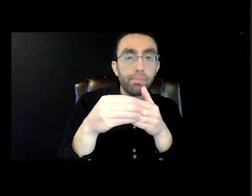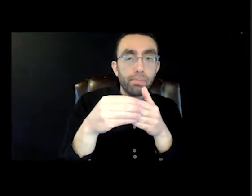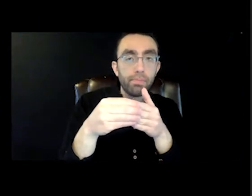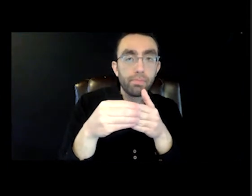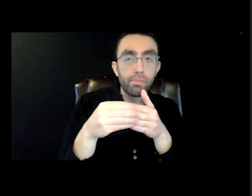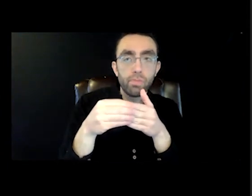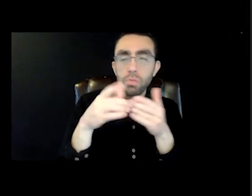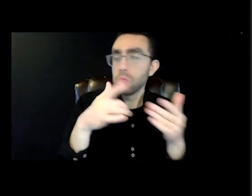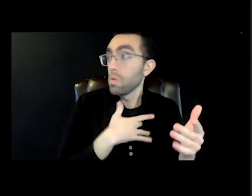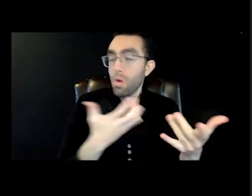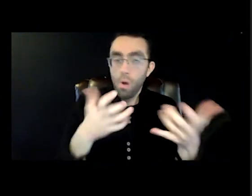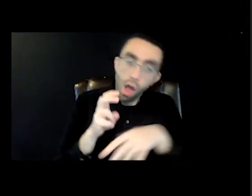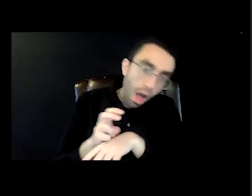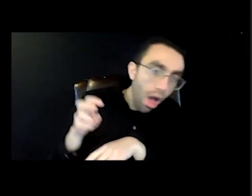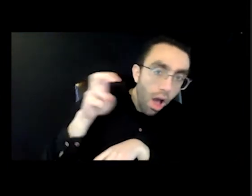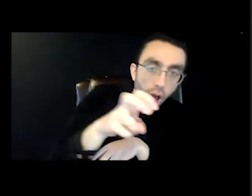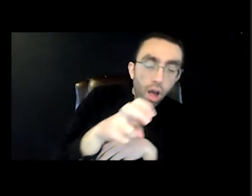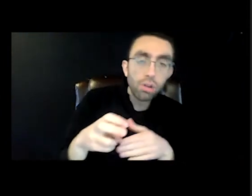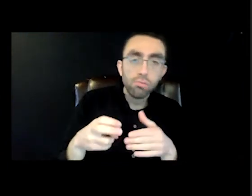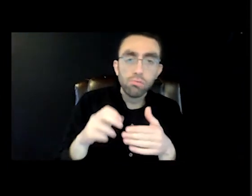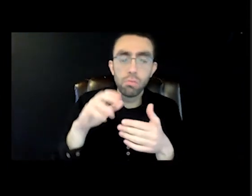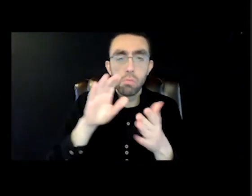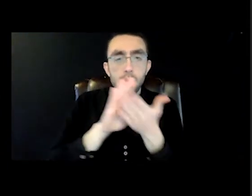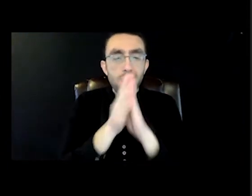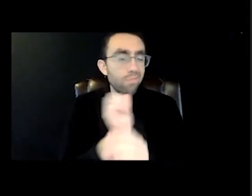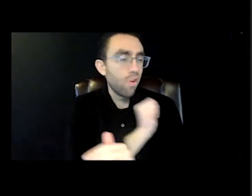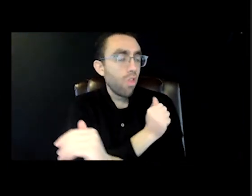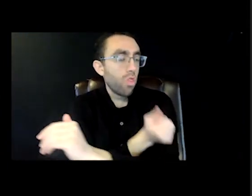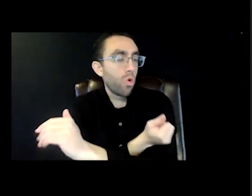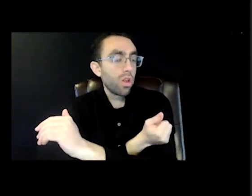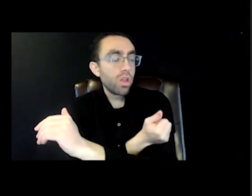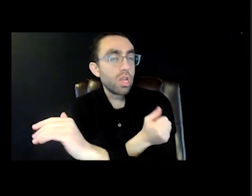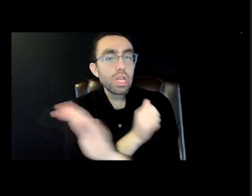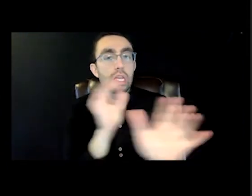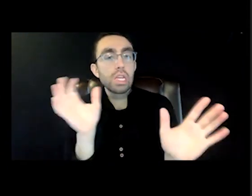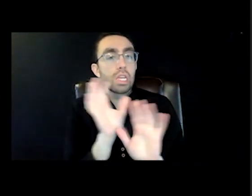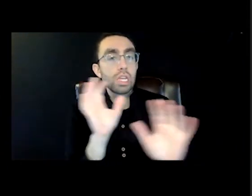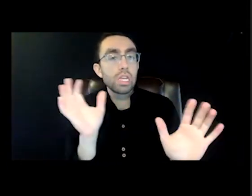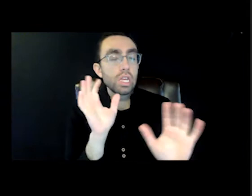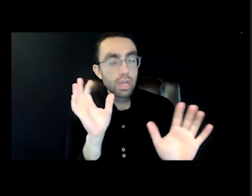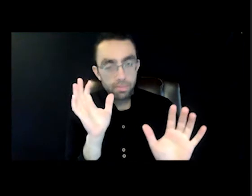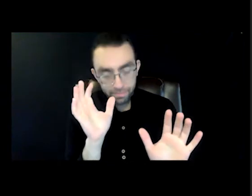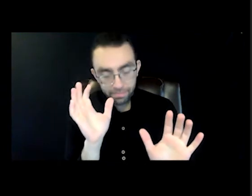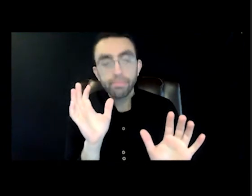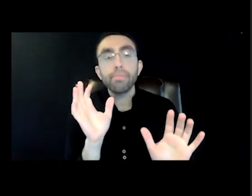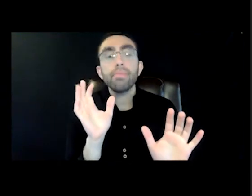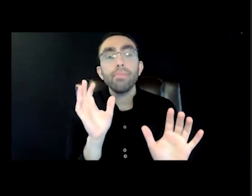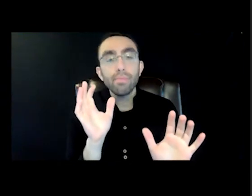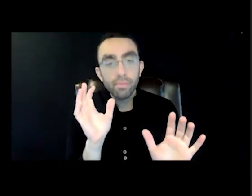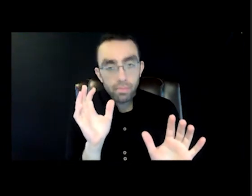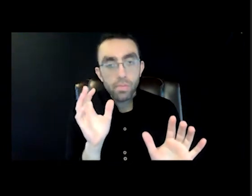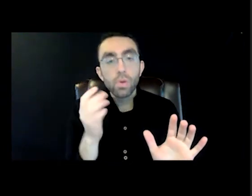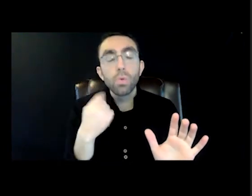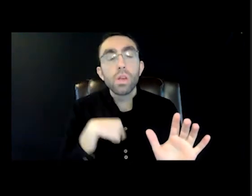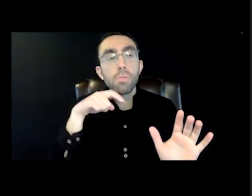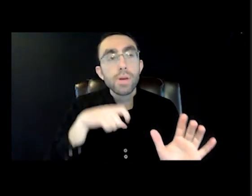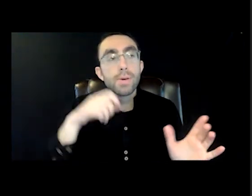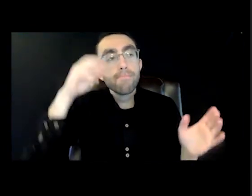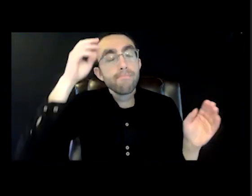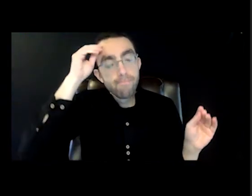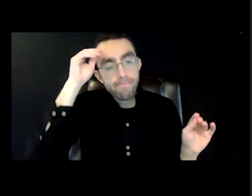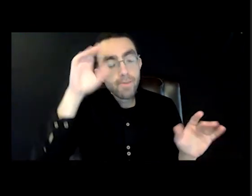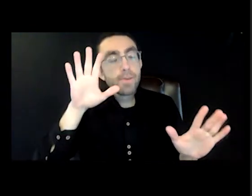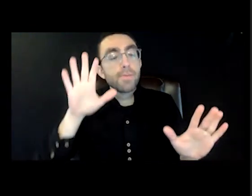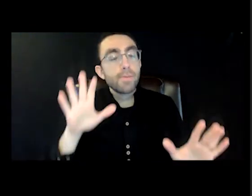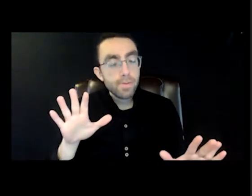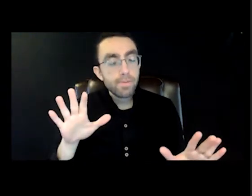in and to act as a voice of authority. And I think that the practice of grounding ourselves, I think